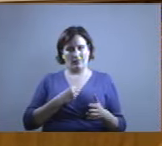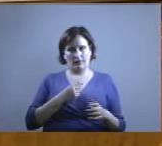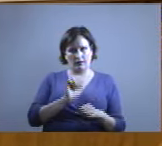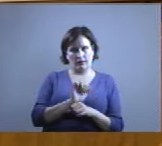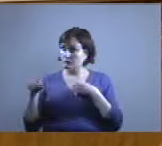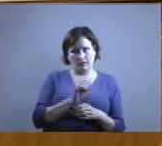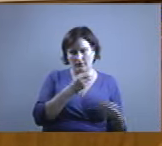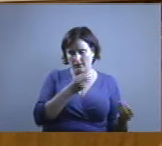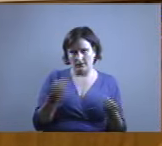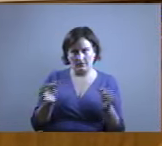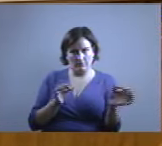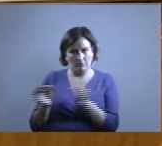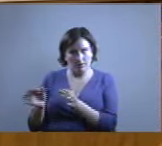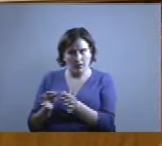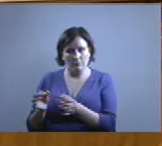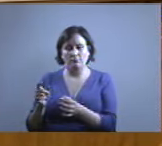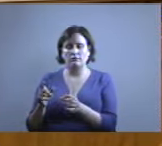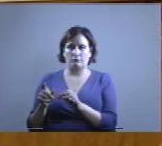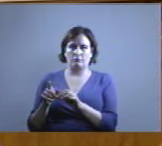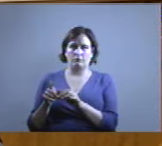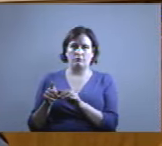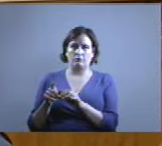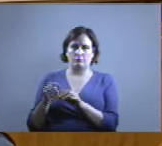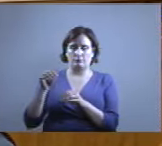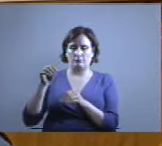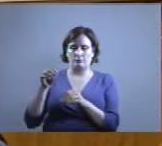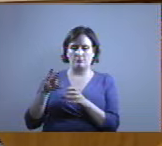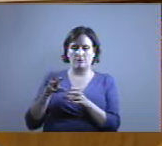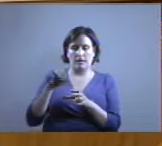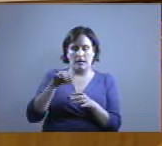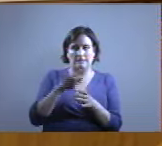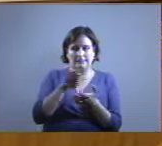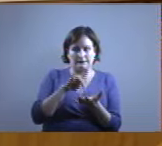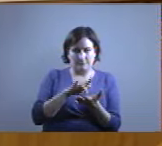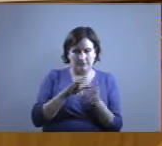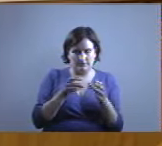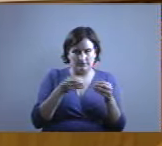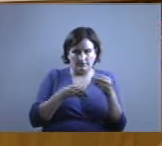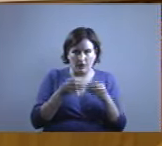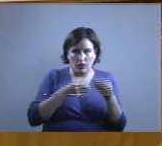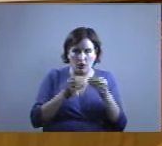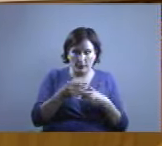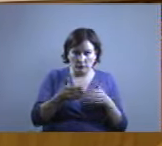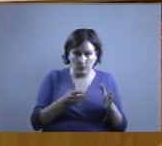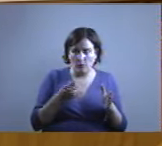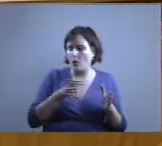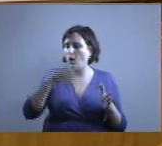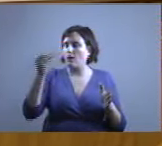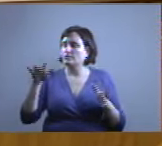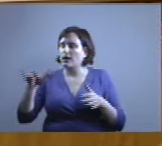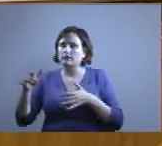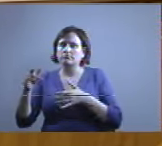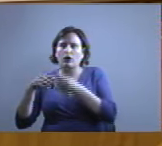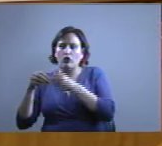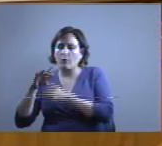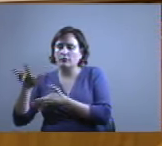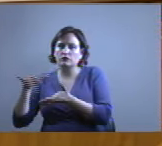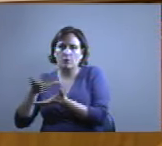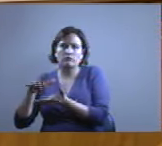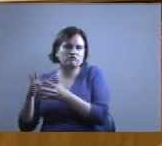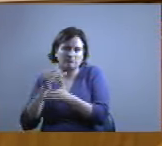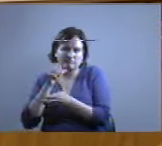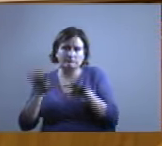economic zones and outside of special economic zones under certain circumstances. In a sense, we are